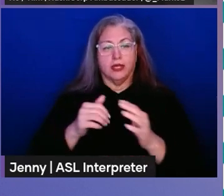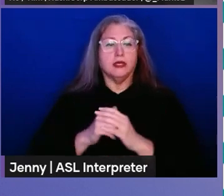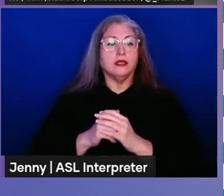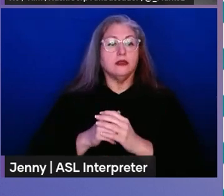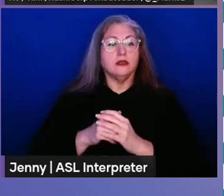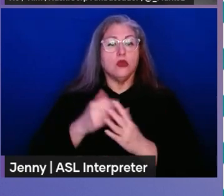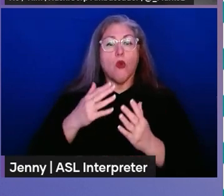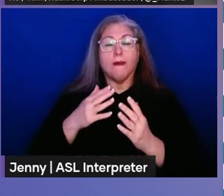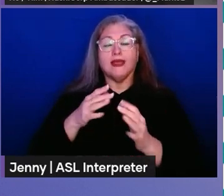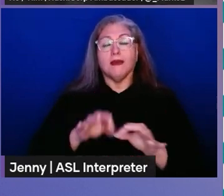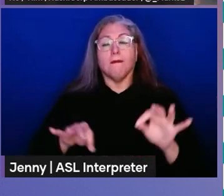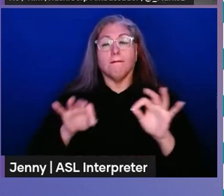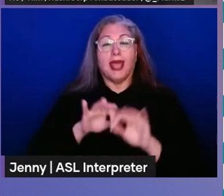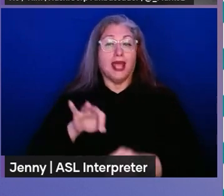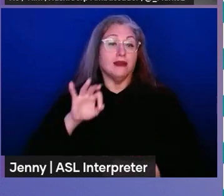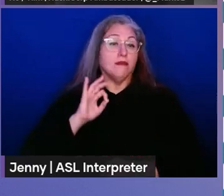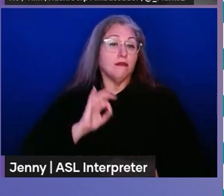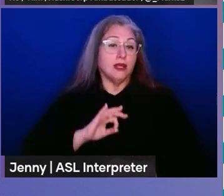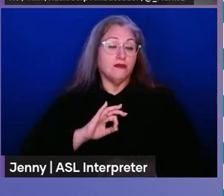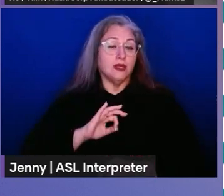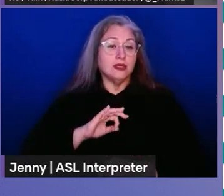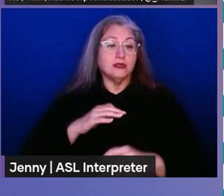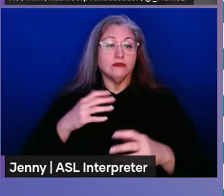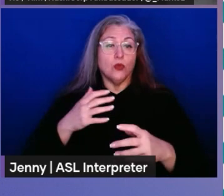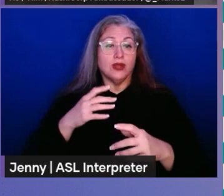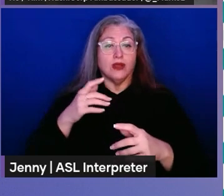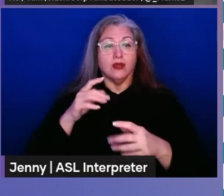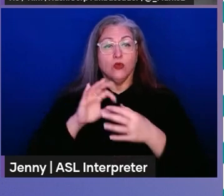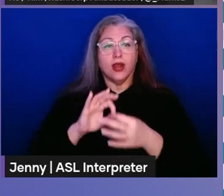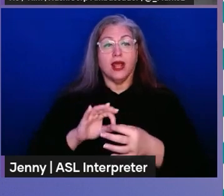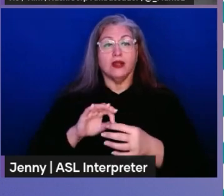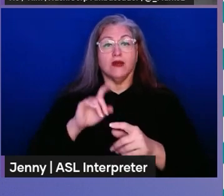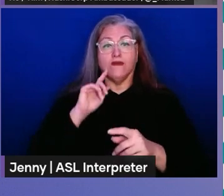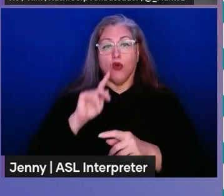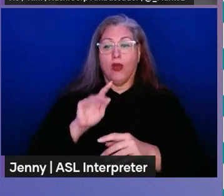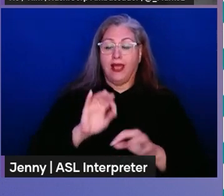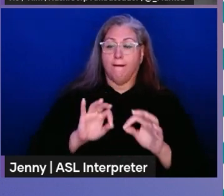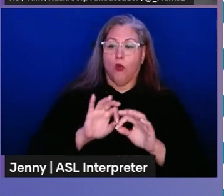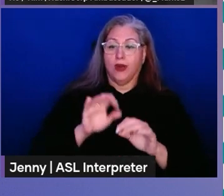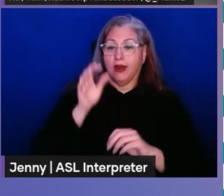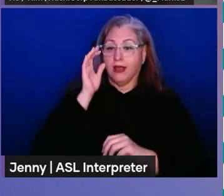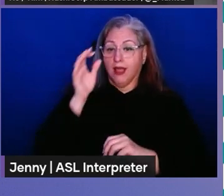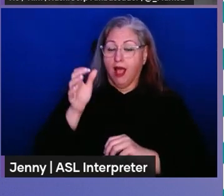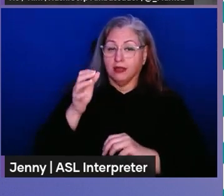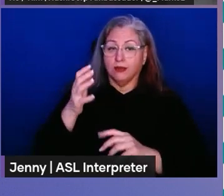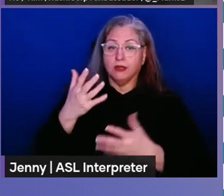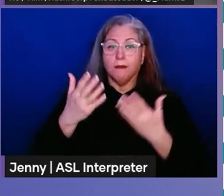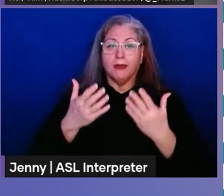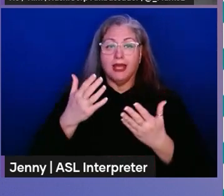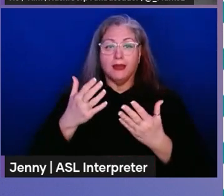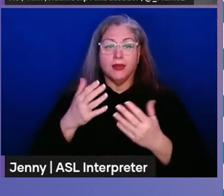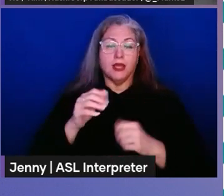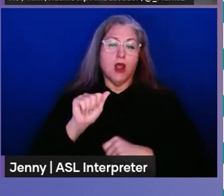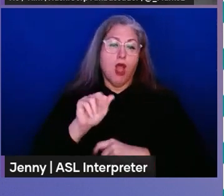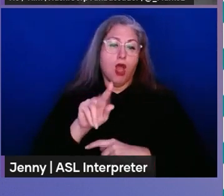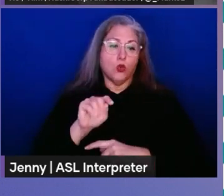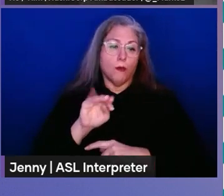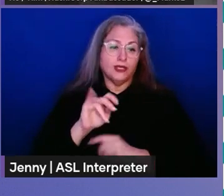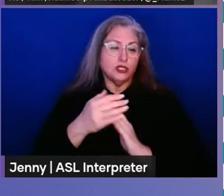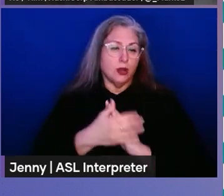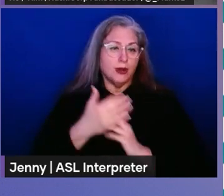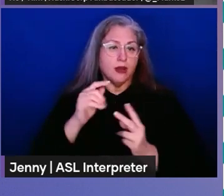Probably the main benefits, in terms of key concepts are probably the automation,